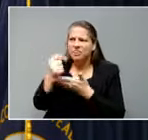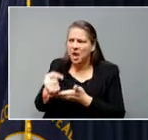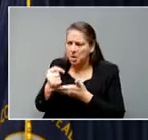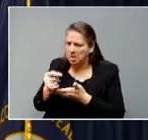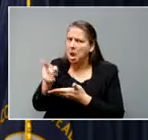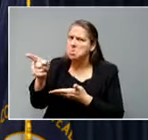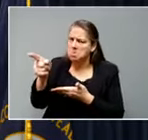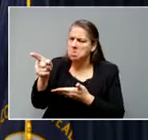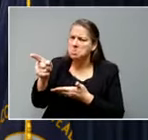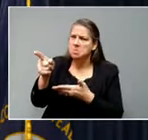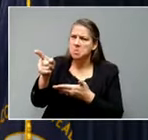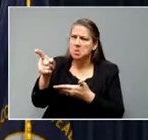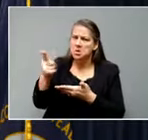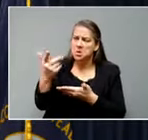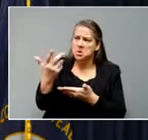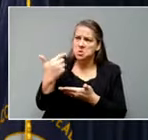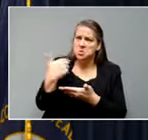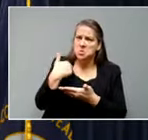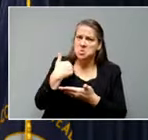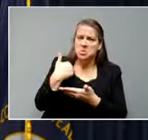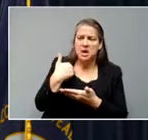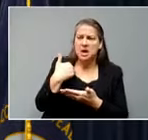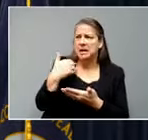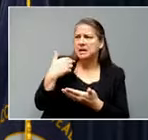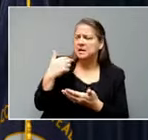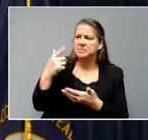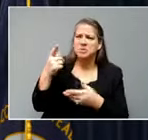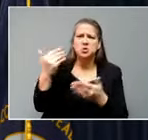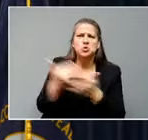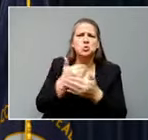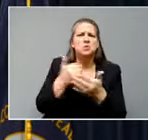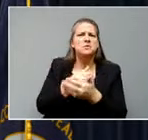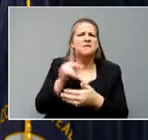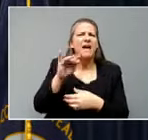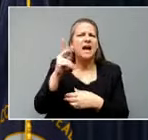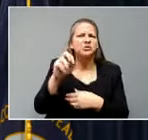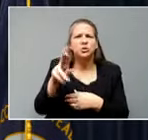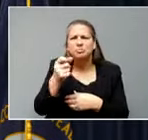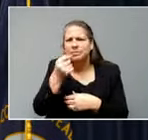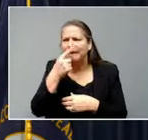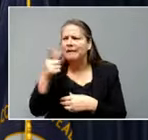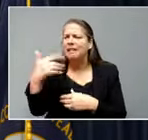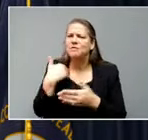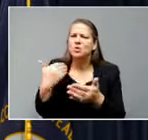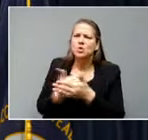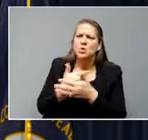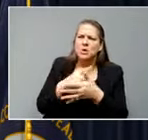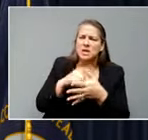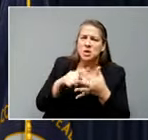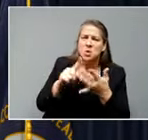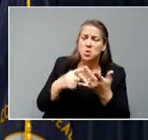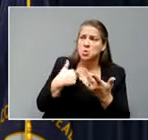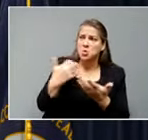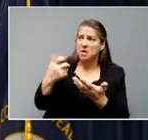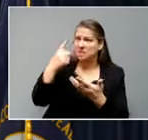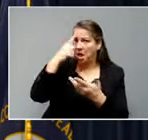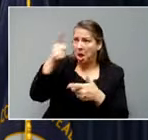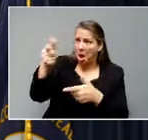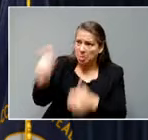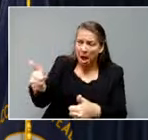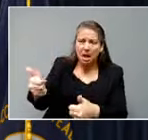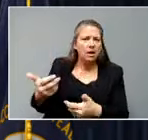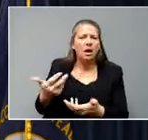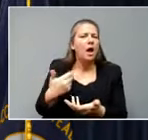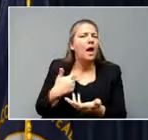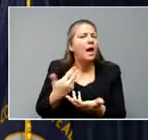that's AZD, whether that's the new Pfizer pill version. They're all going to be incredibly scarce for a